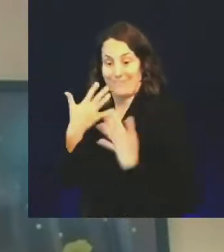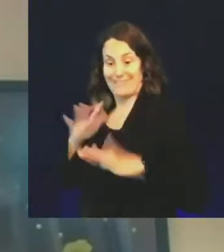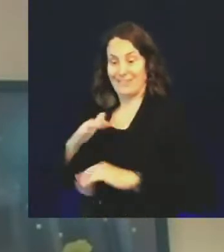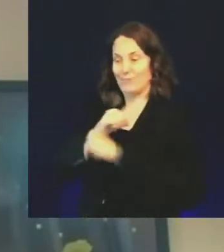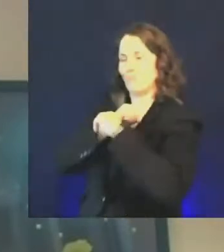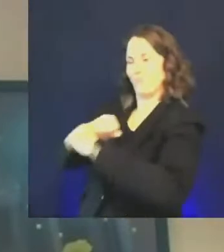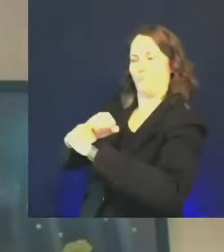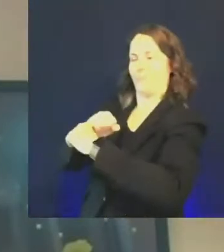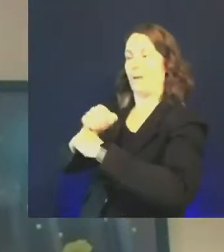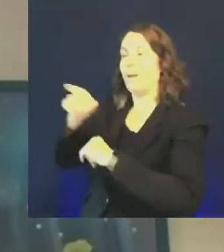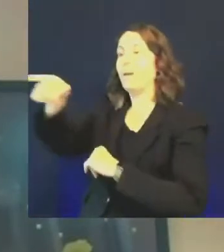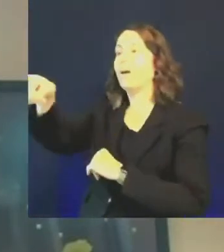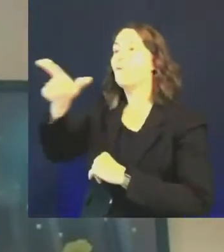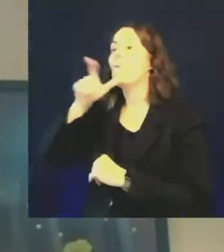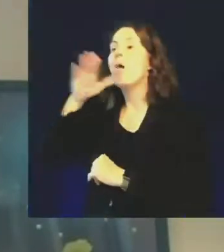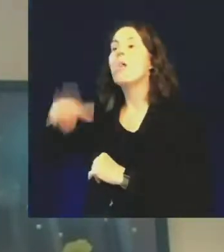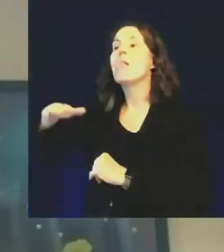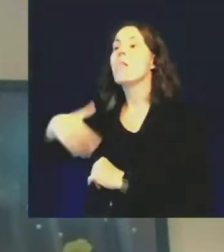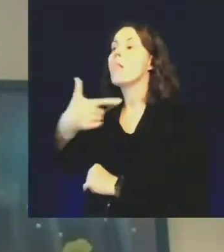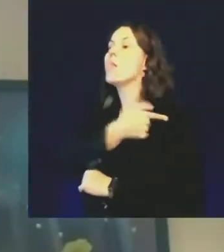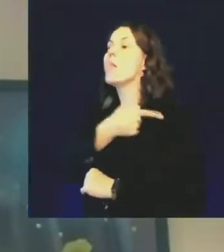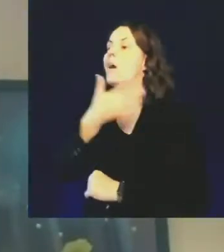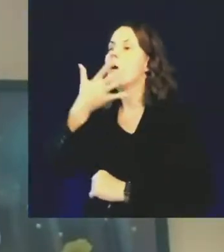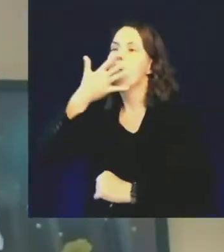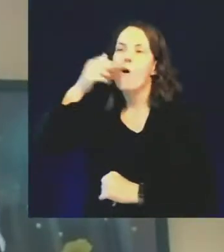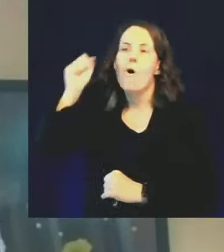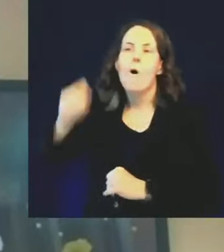know, we are deploying across the community